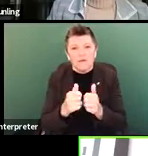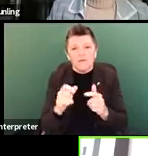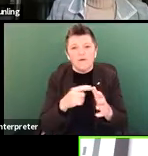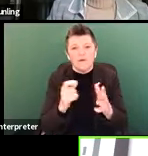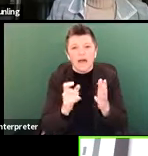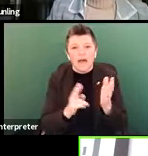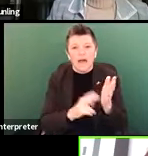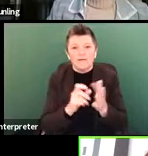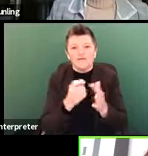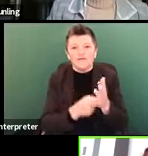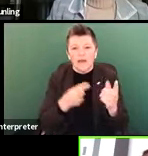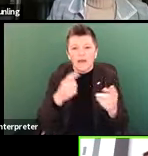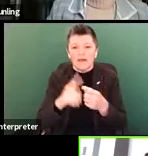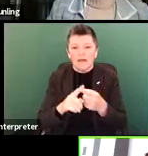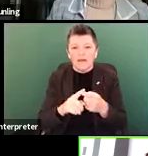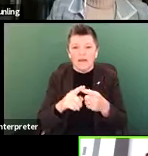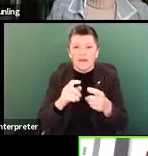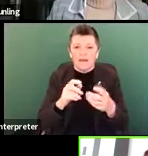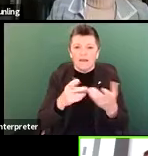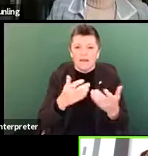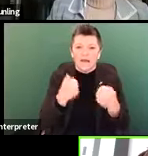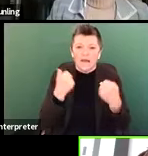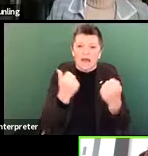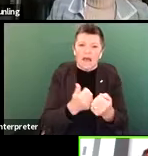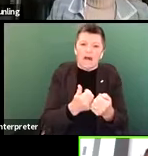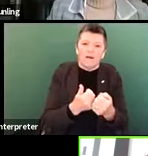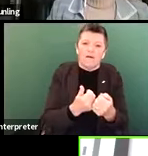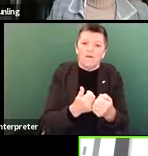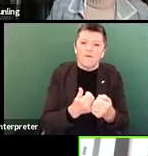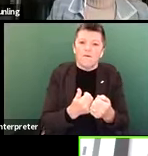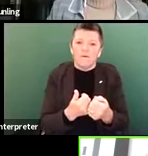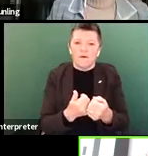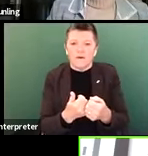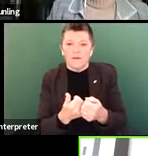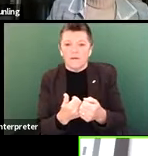our good is that's